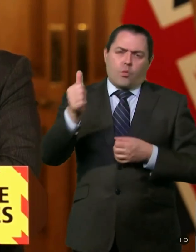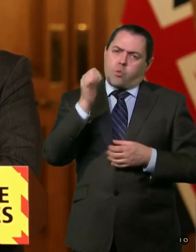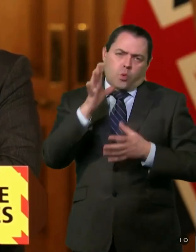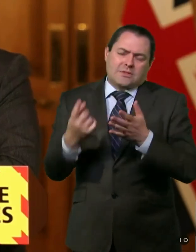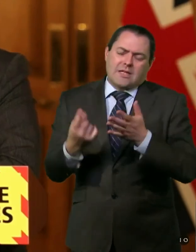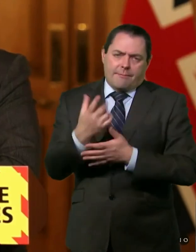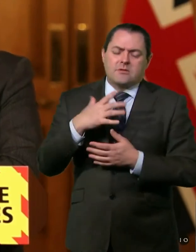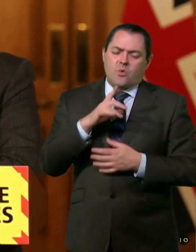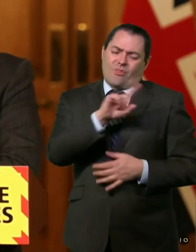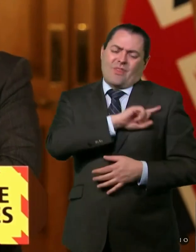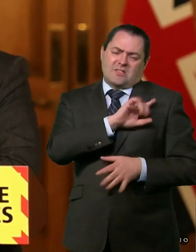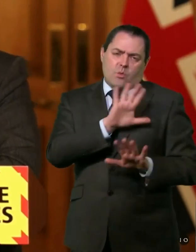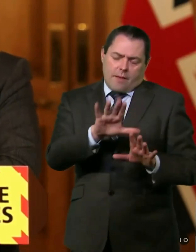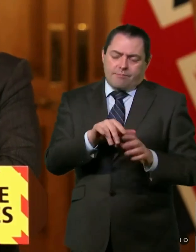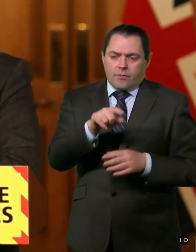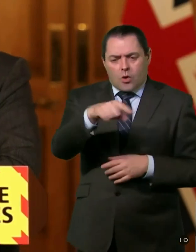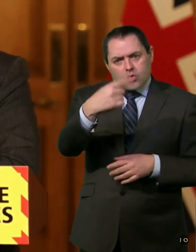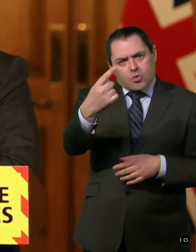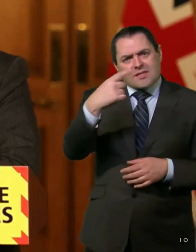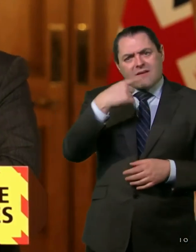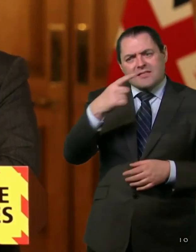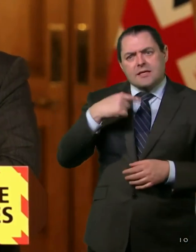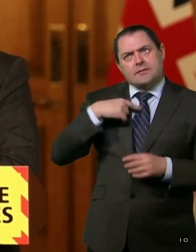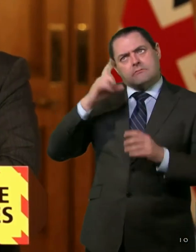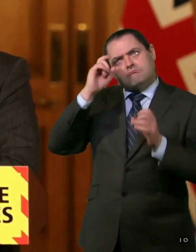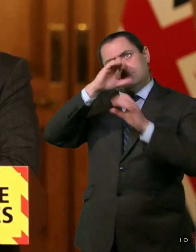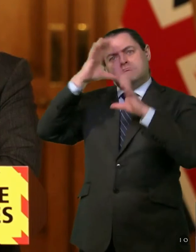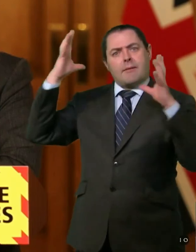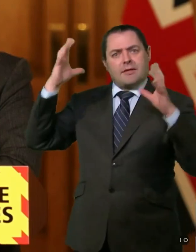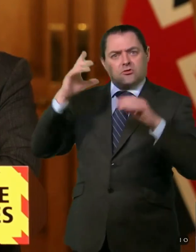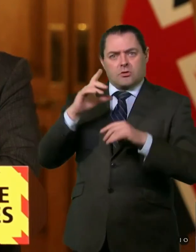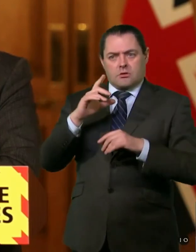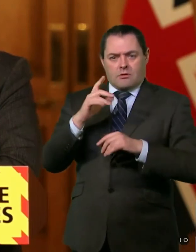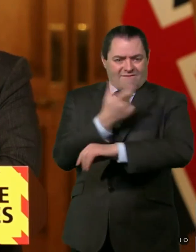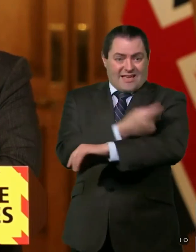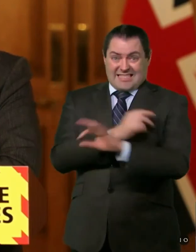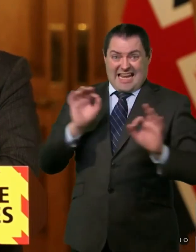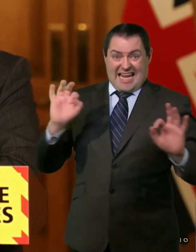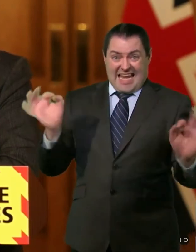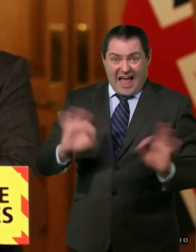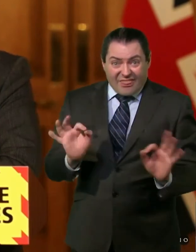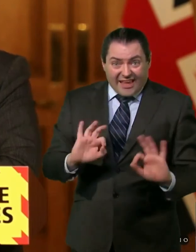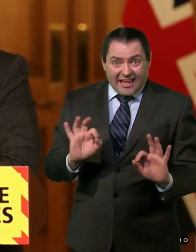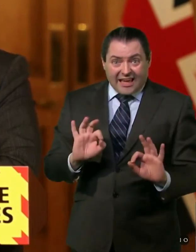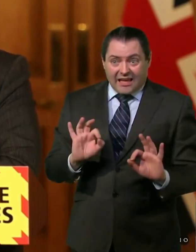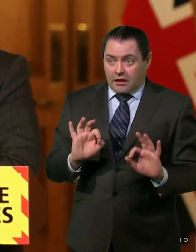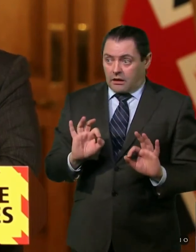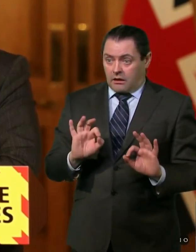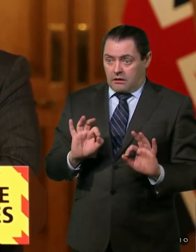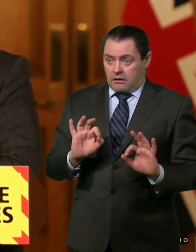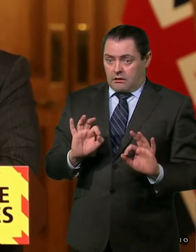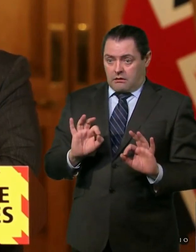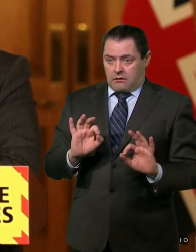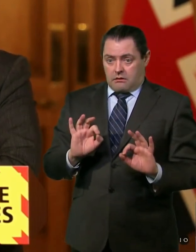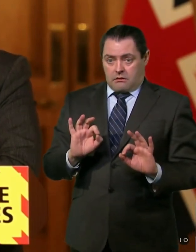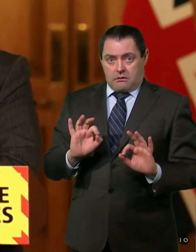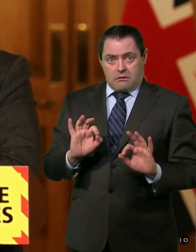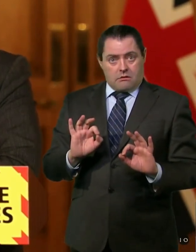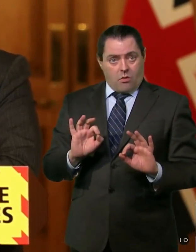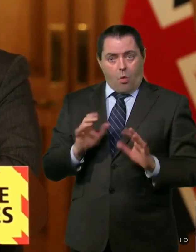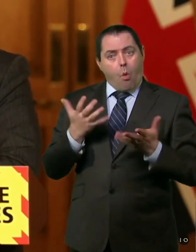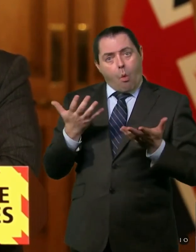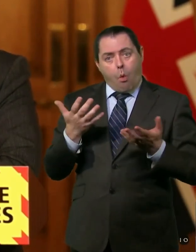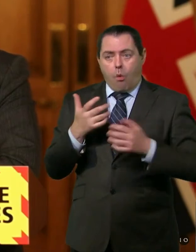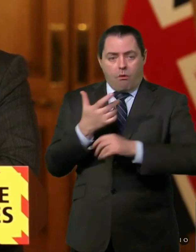world in which the vaccines weren't here and they weren't working in the way that we want. I just remind you that